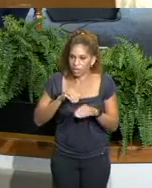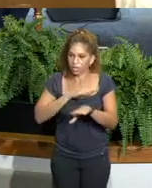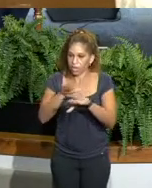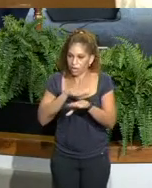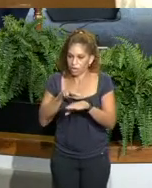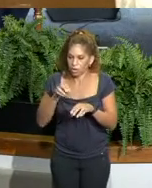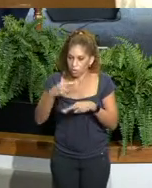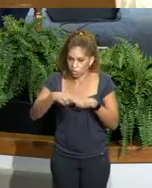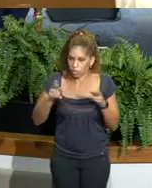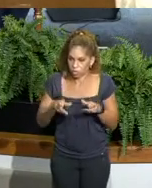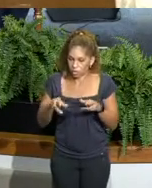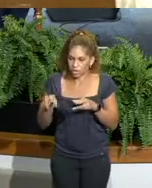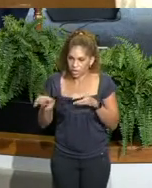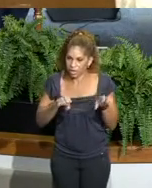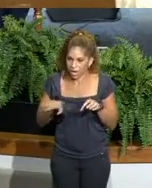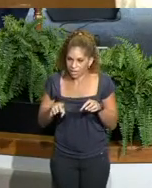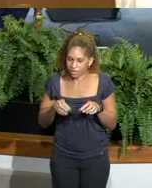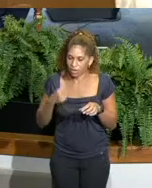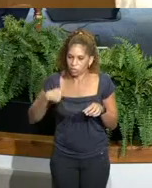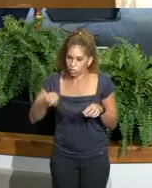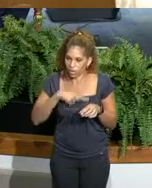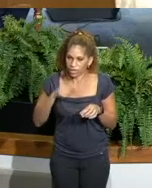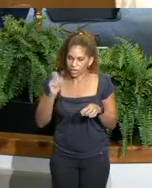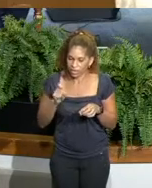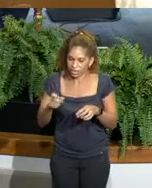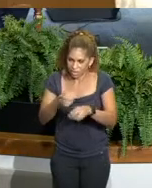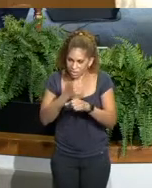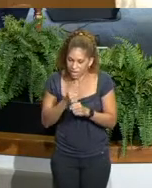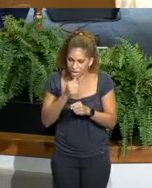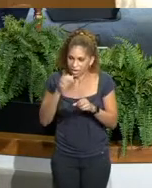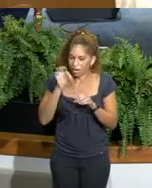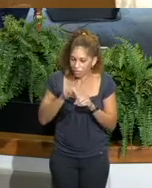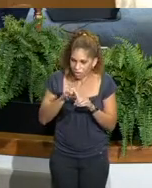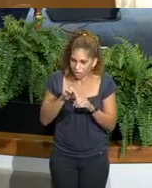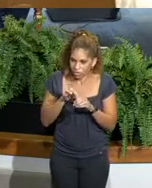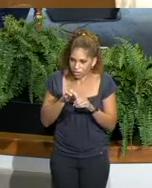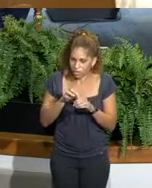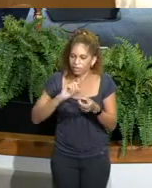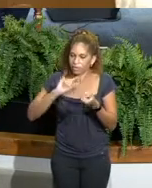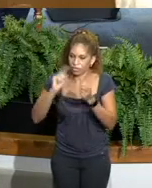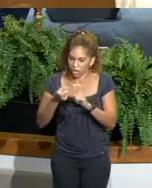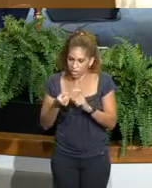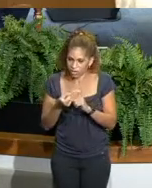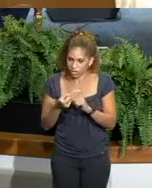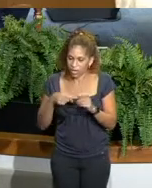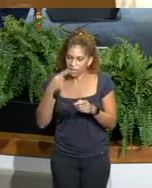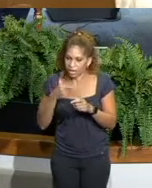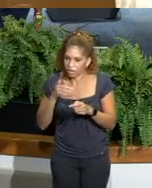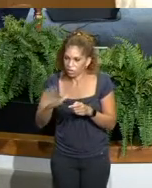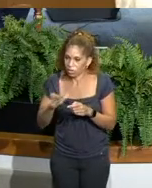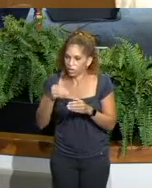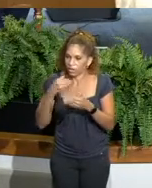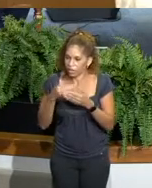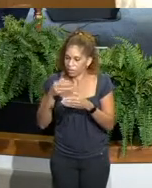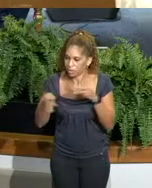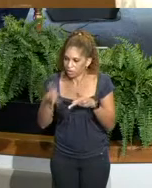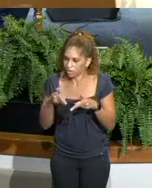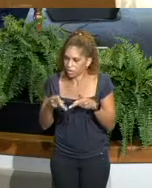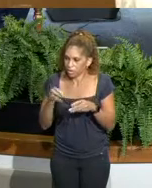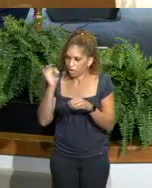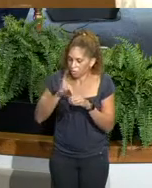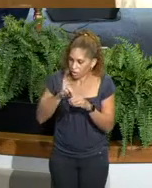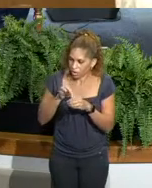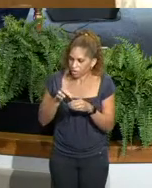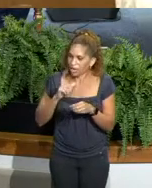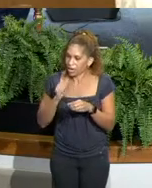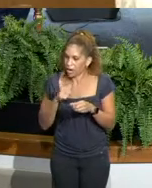Acts. And so we've got to take a vote of conscience for change. Tell your neighbor, say, neighbor, voting